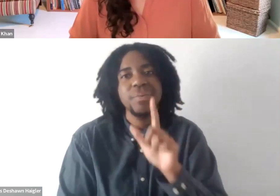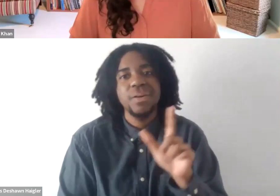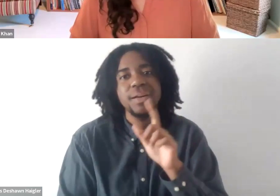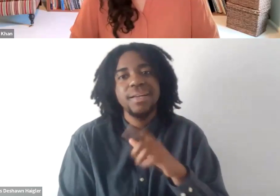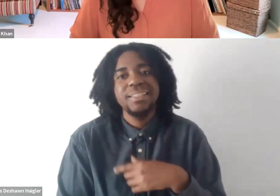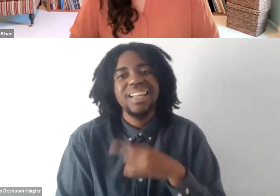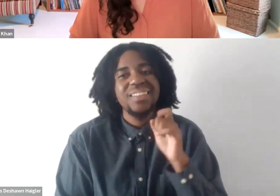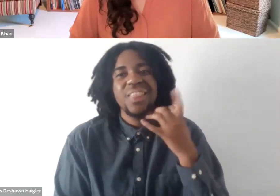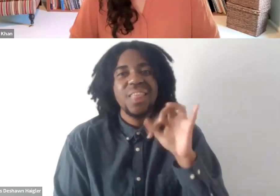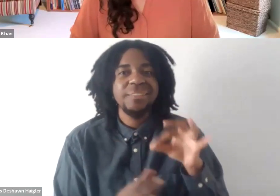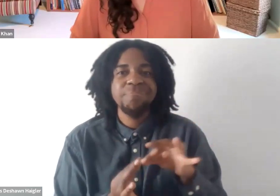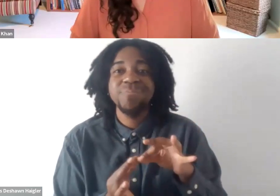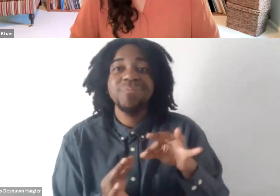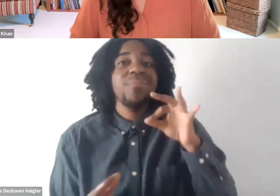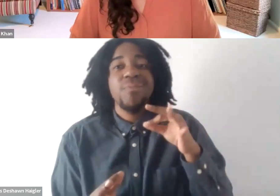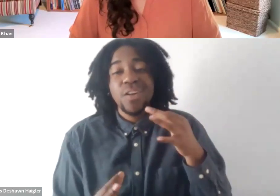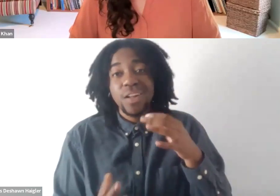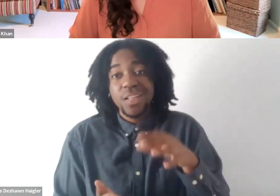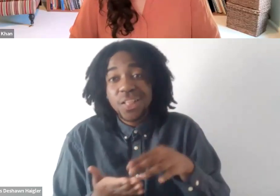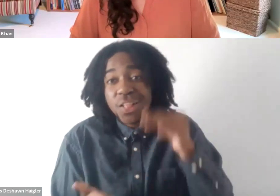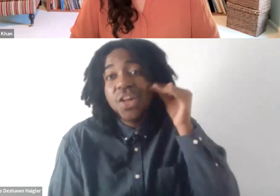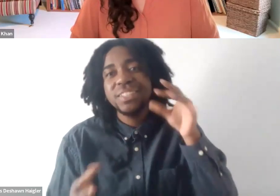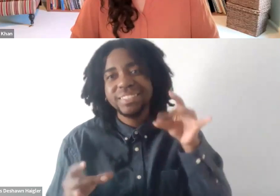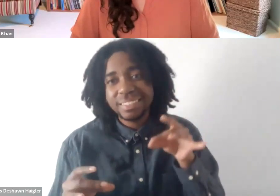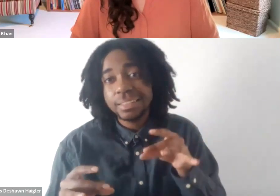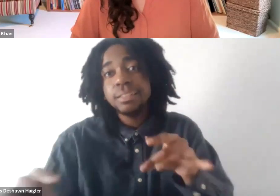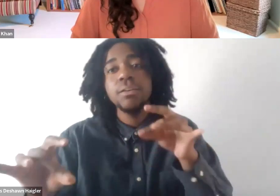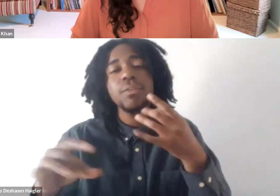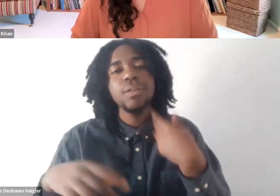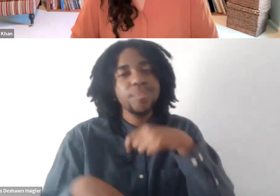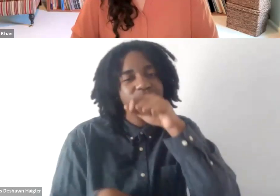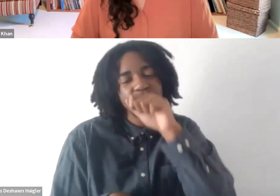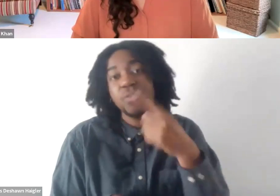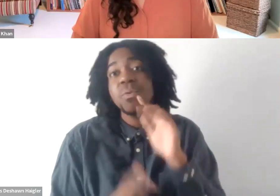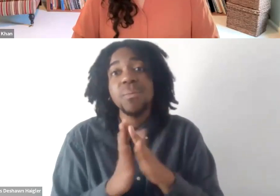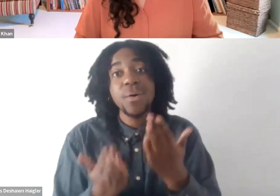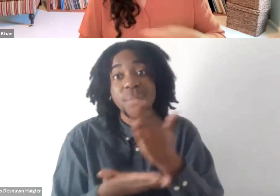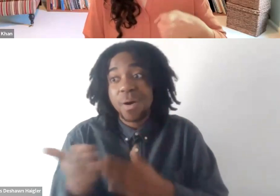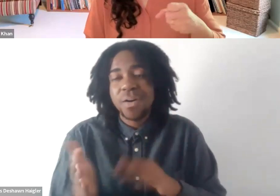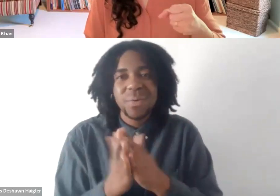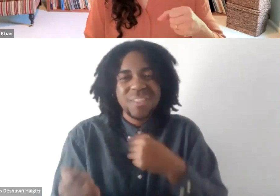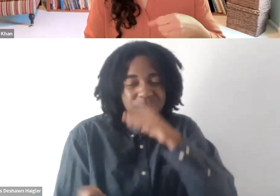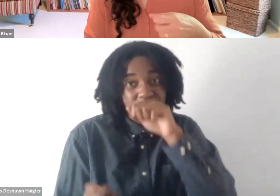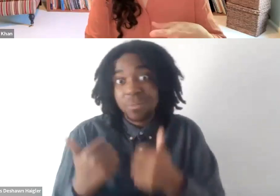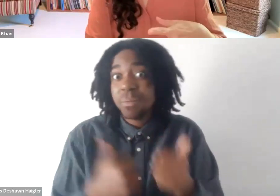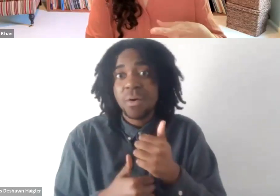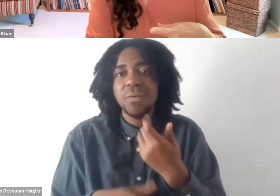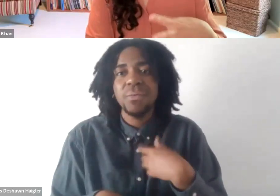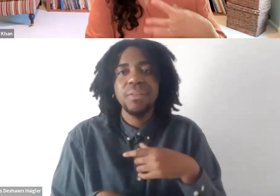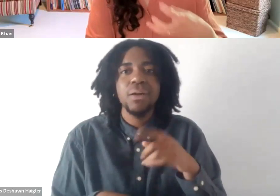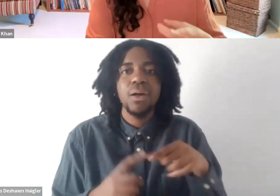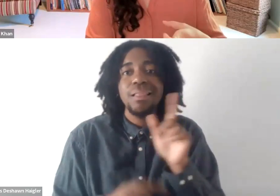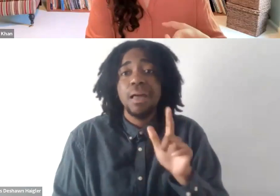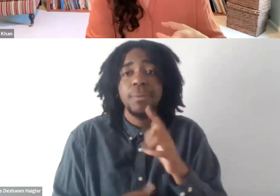of learning and discovery and the love for books. And the part of the book that I love the most is when the library is sad